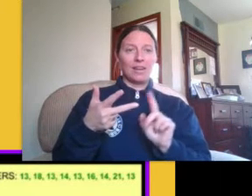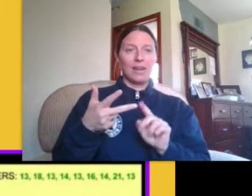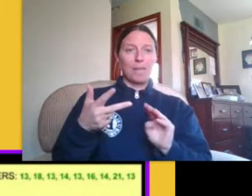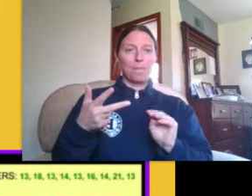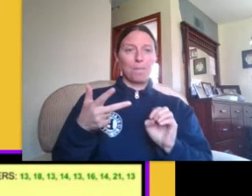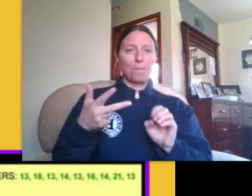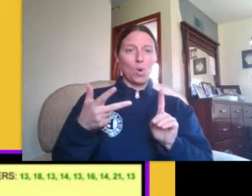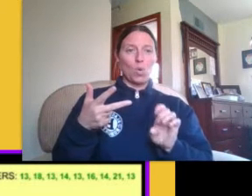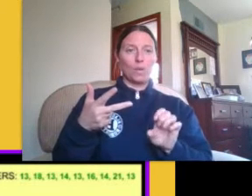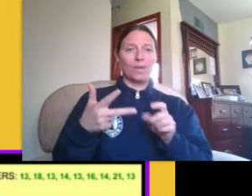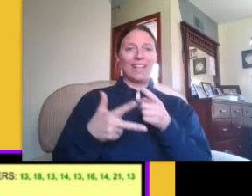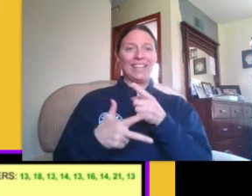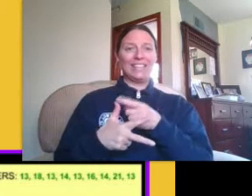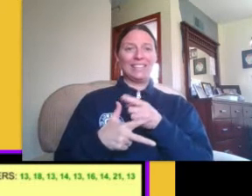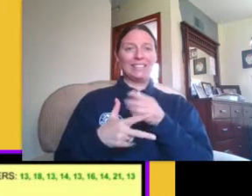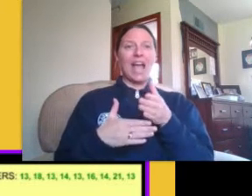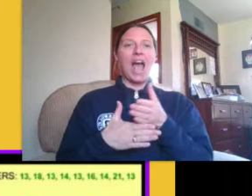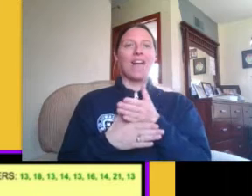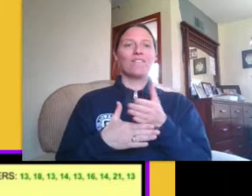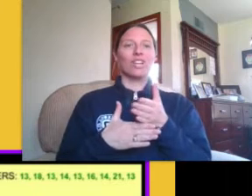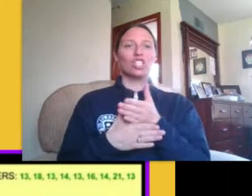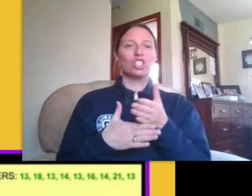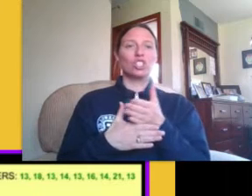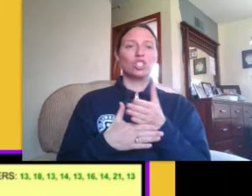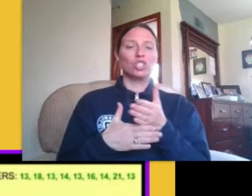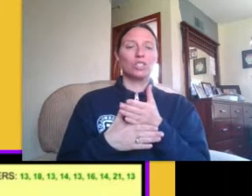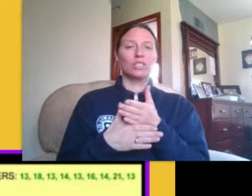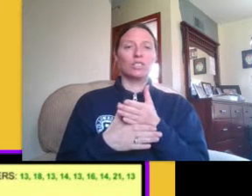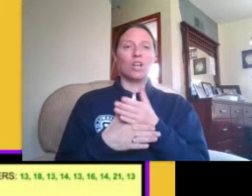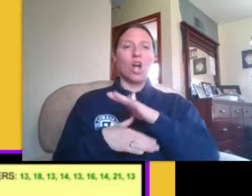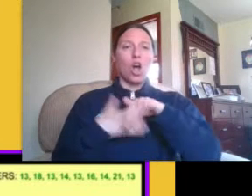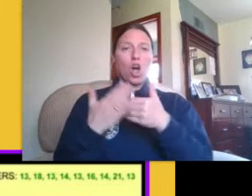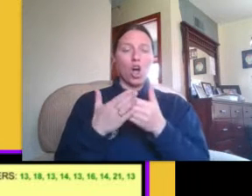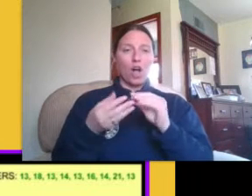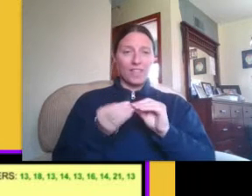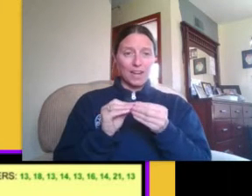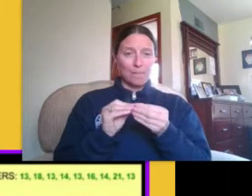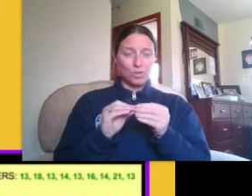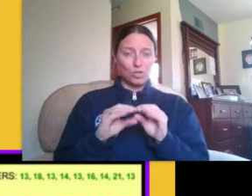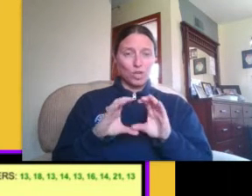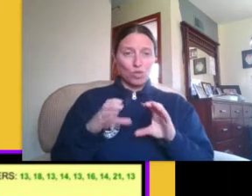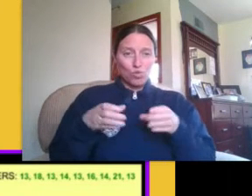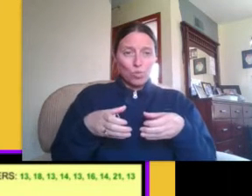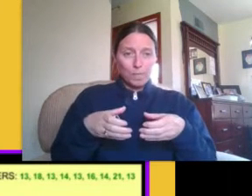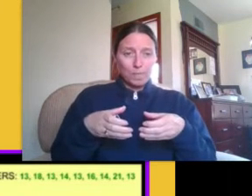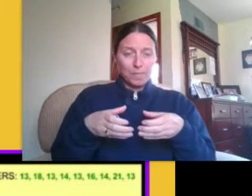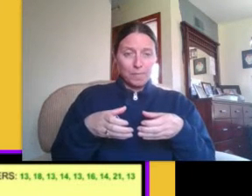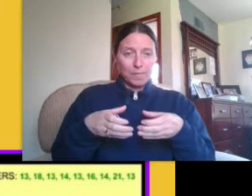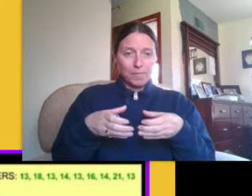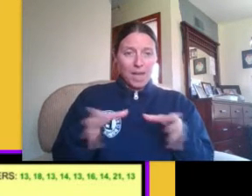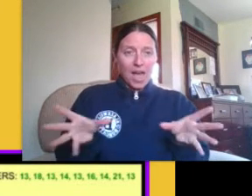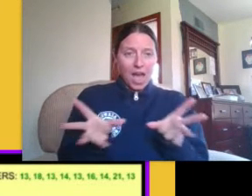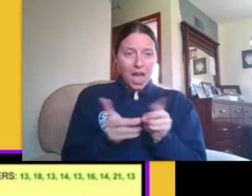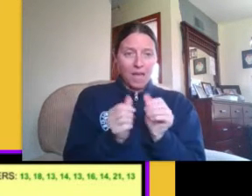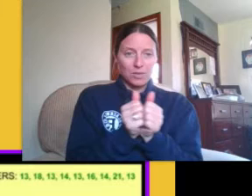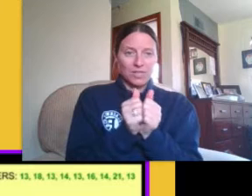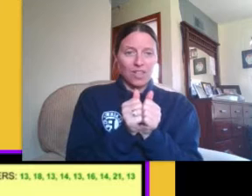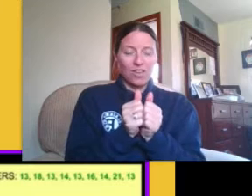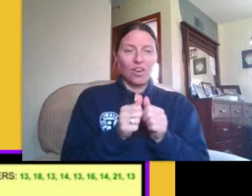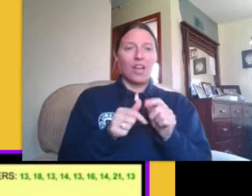The mean is the average. It's where you add up all the numbers in the set and then divide